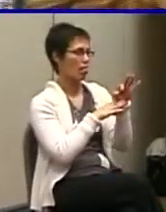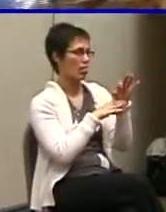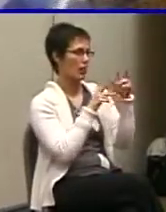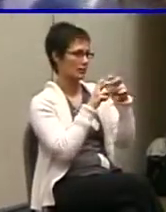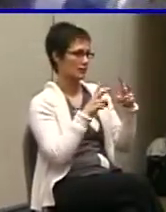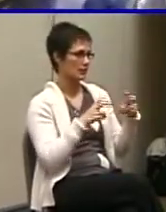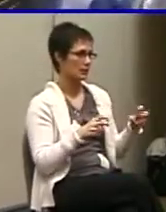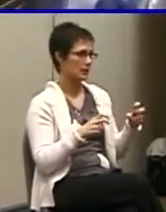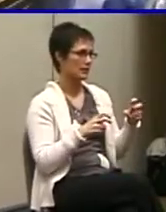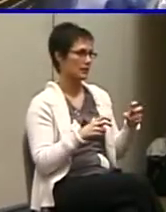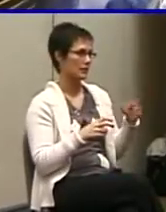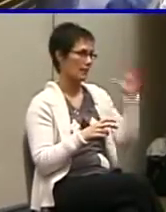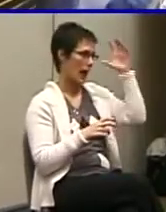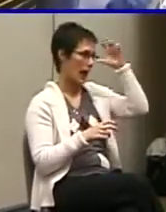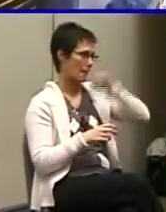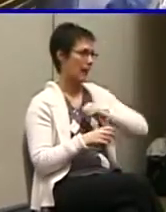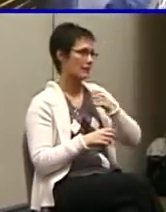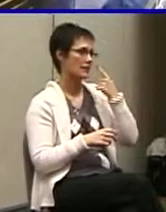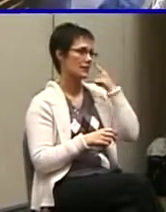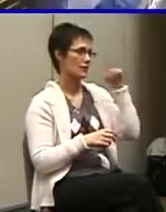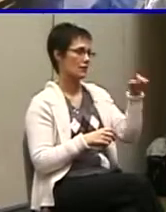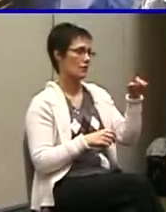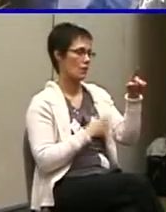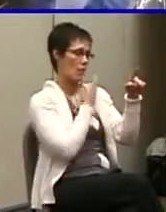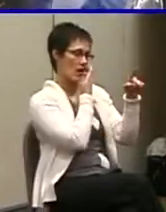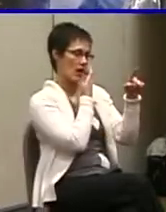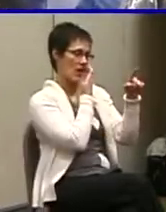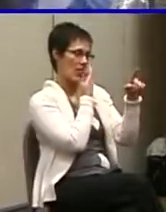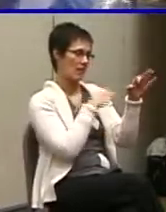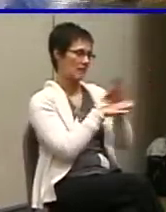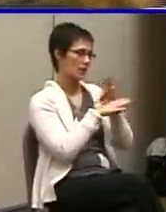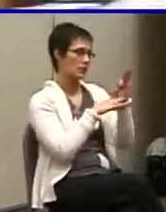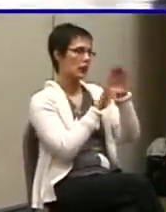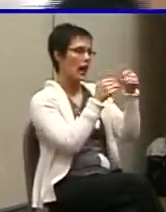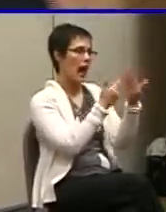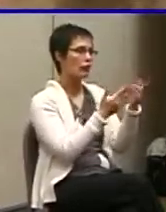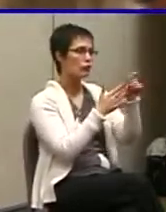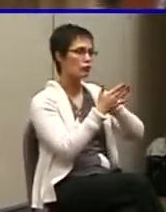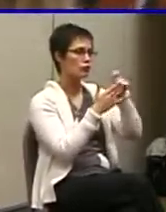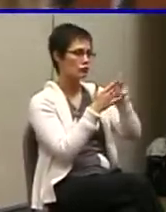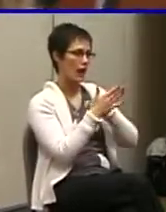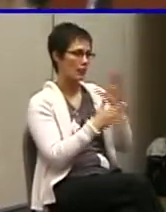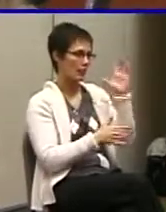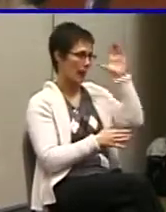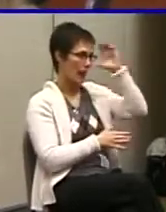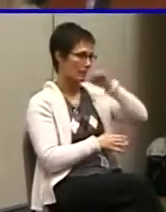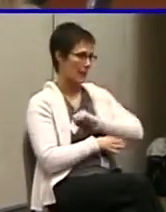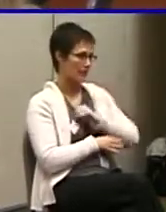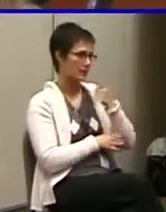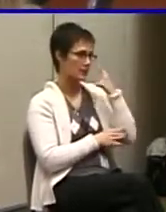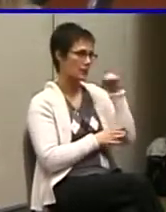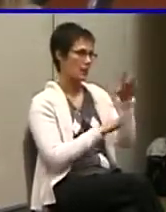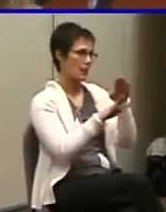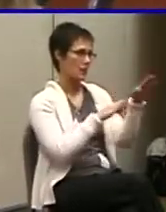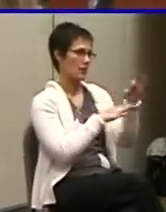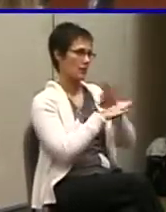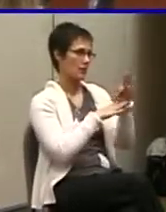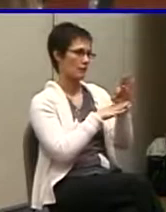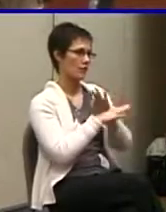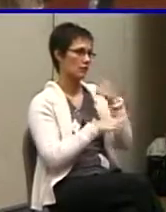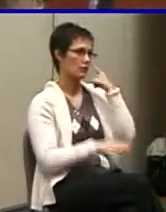when you're dealing with a child who's impulsive because of ADHD, how do you write a hypothesis of behavioral function